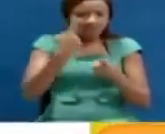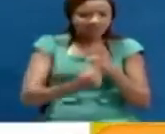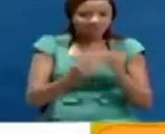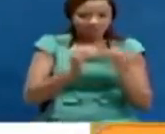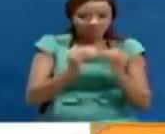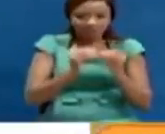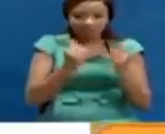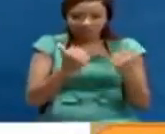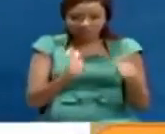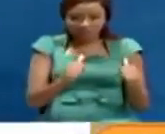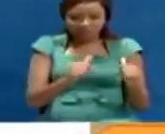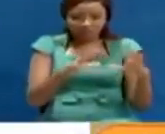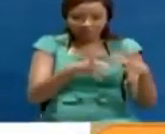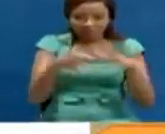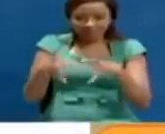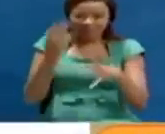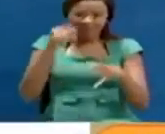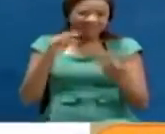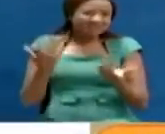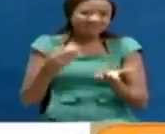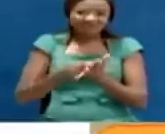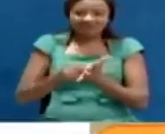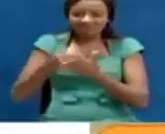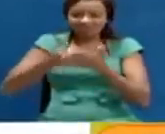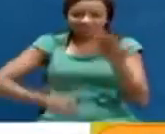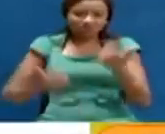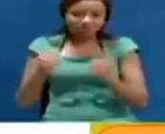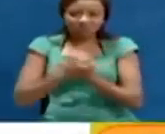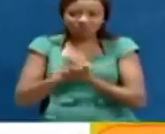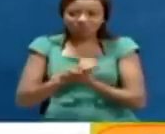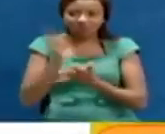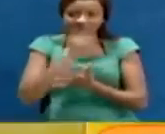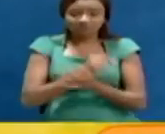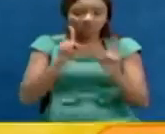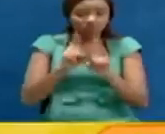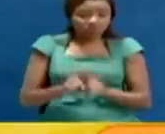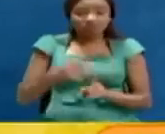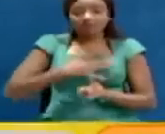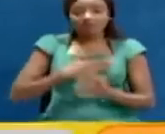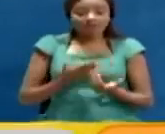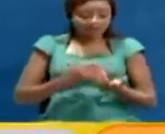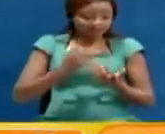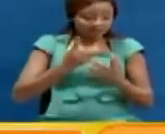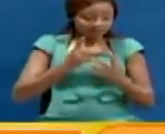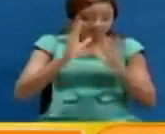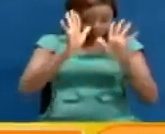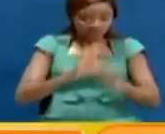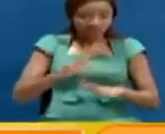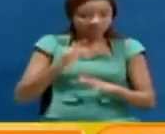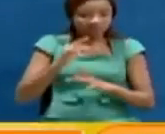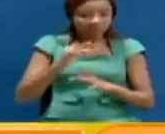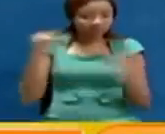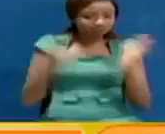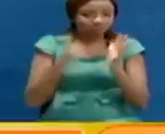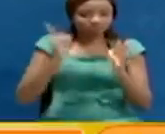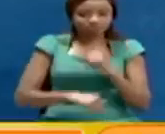annual general meetings due to lack of audited financial results. And my priority, therefore, will be to put mechanisms to clear